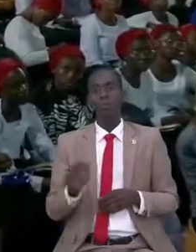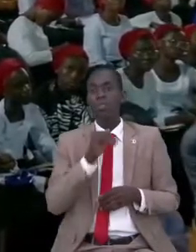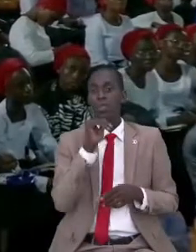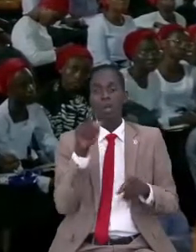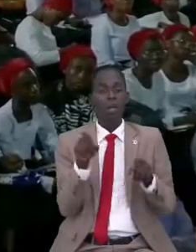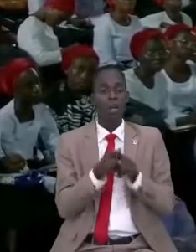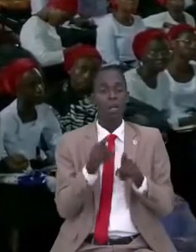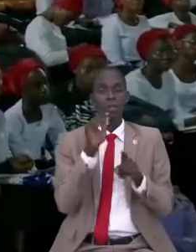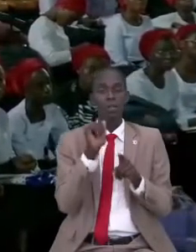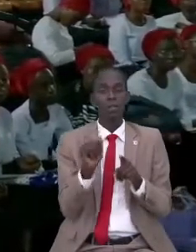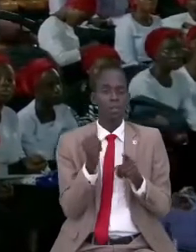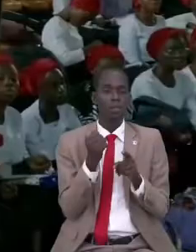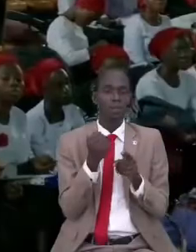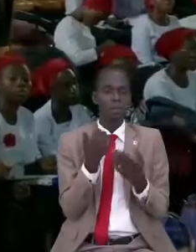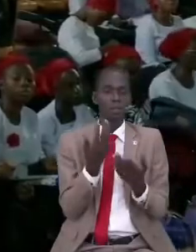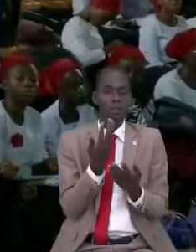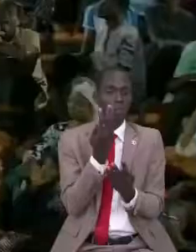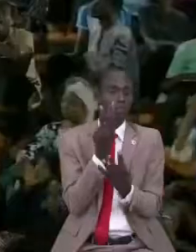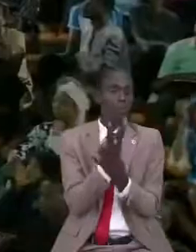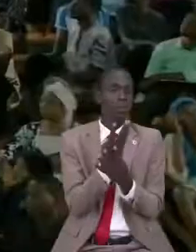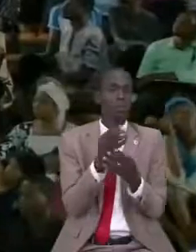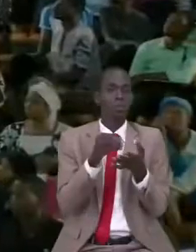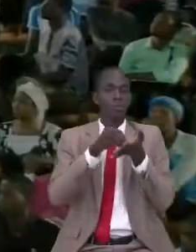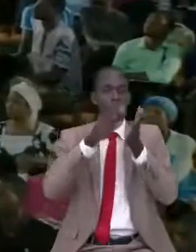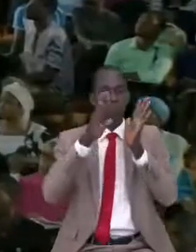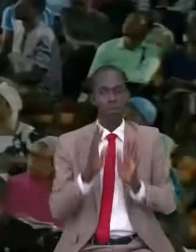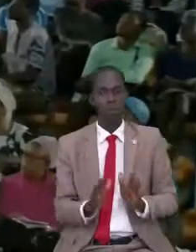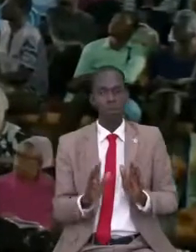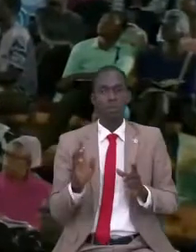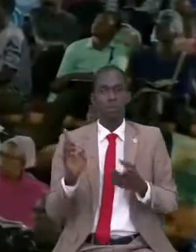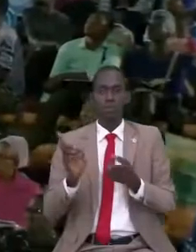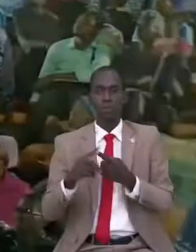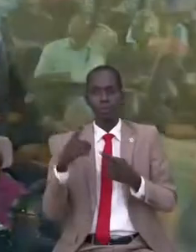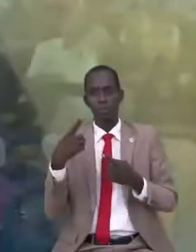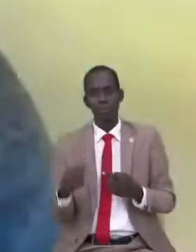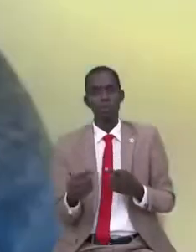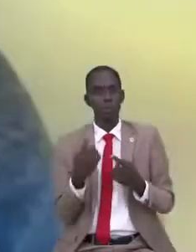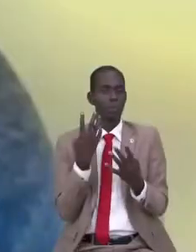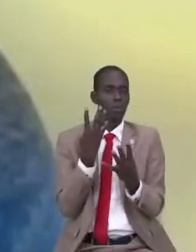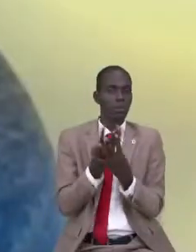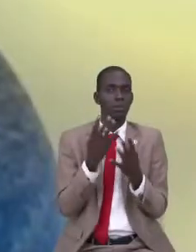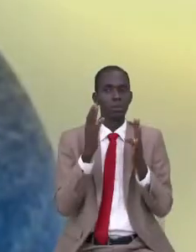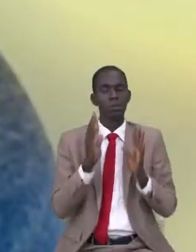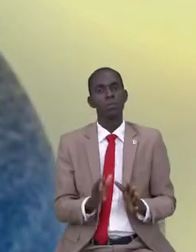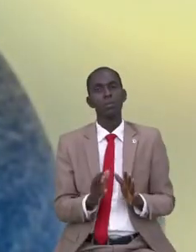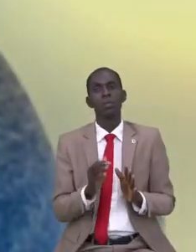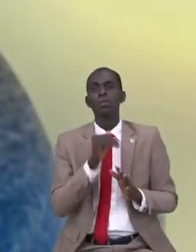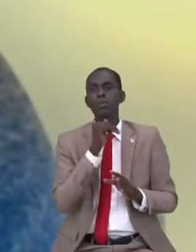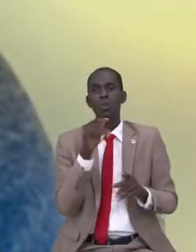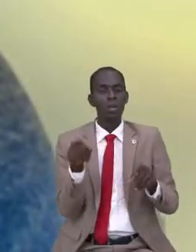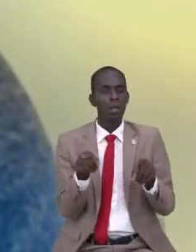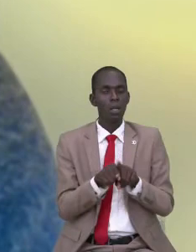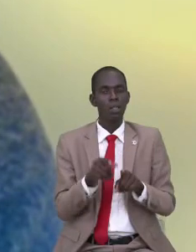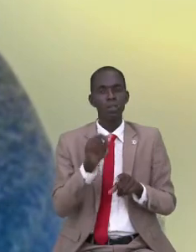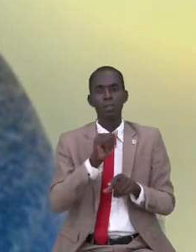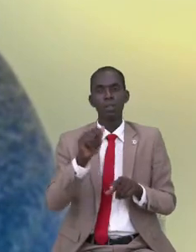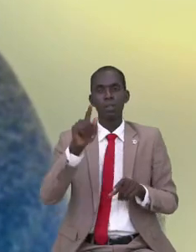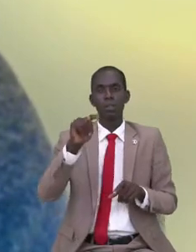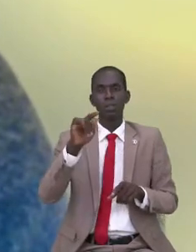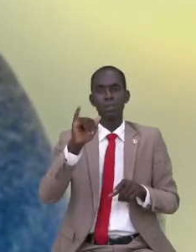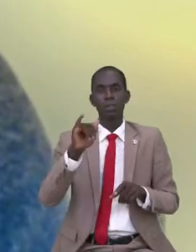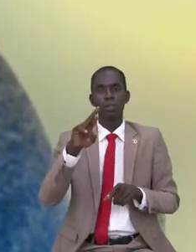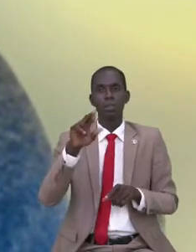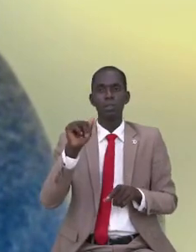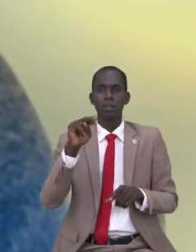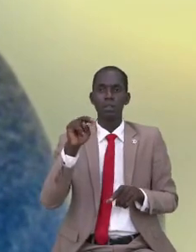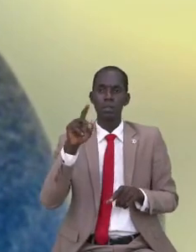slave holder acts to the slaves, not as the tyrant acts to